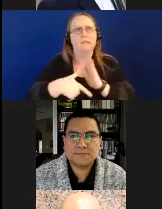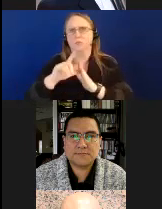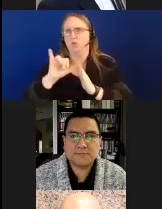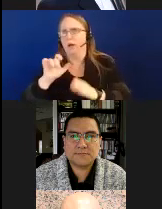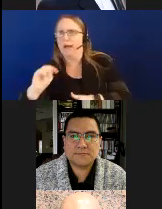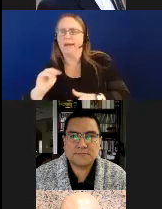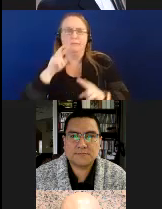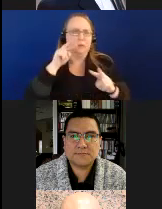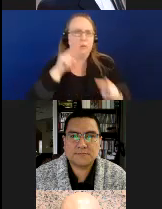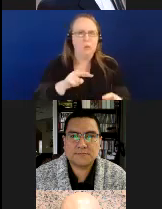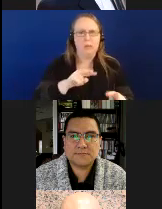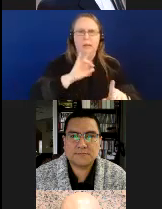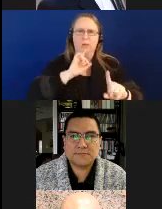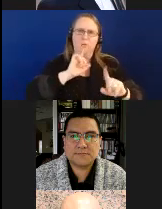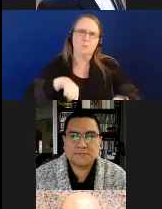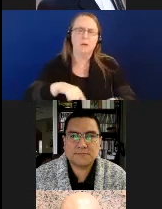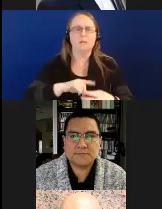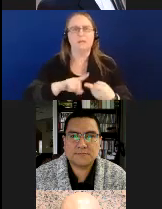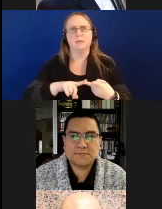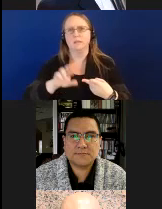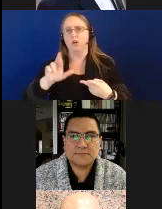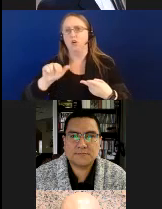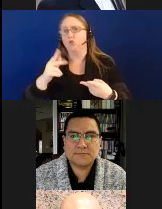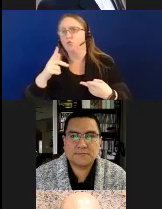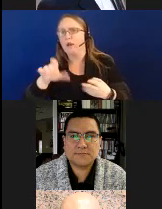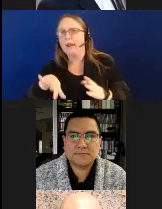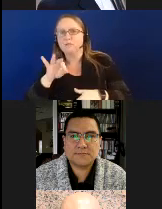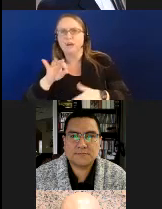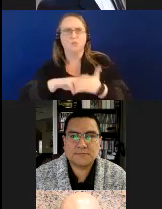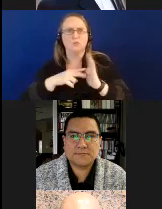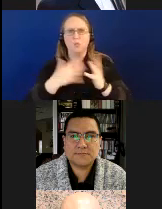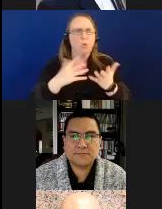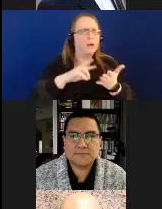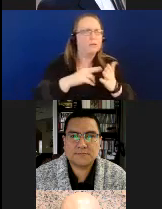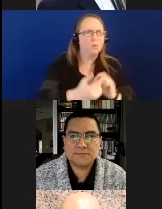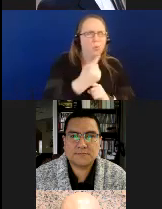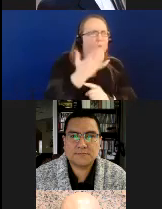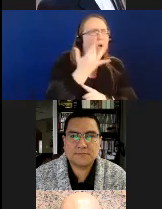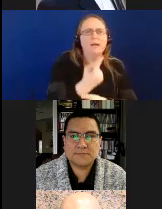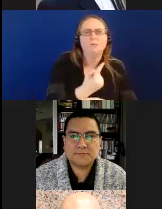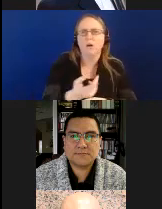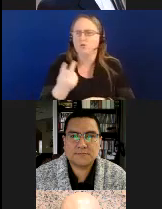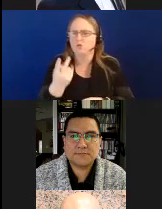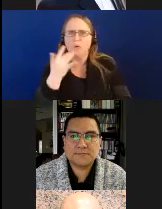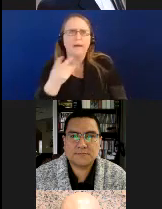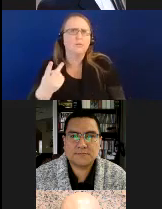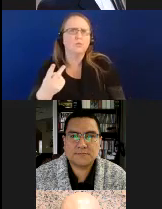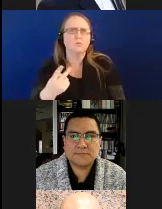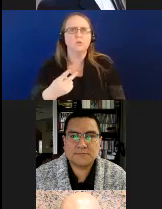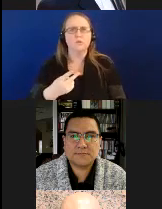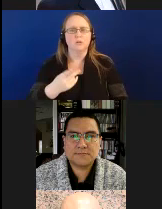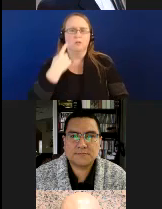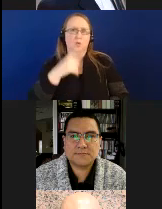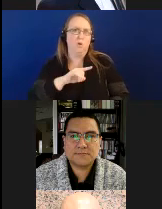at constructor response, range finding, which is like what is the school, like what makes a 1 a 1 or a 2 a 2 on the rubric for our constructor